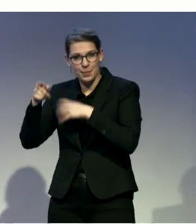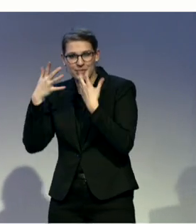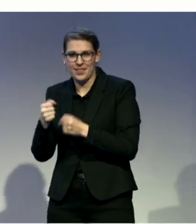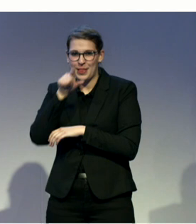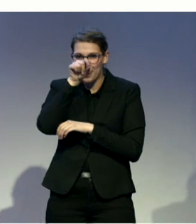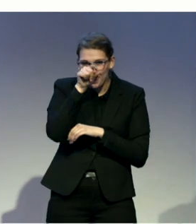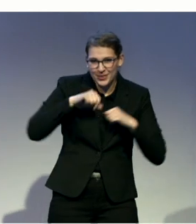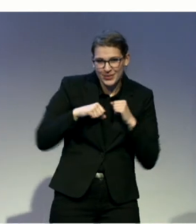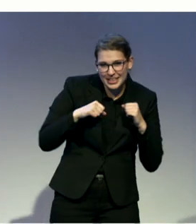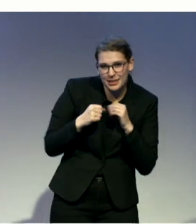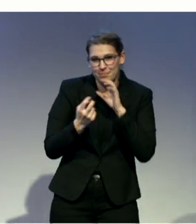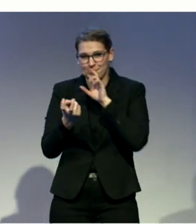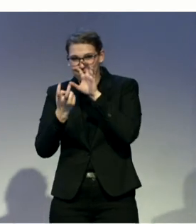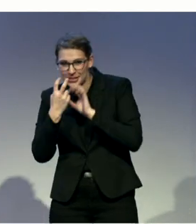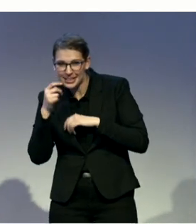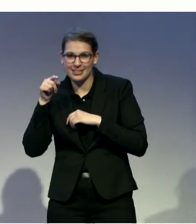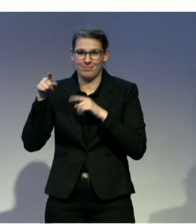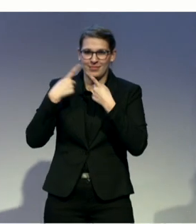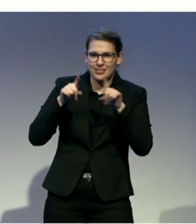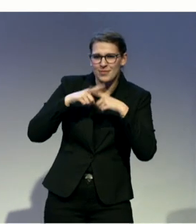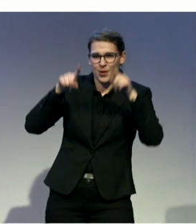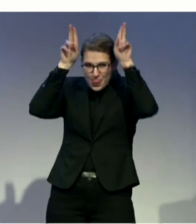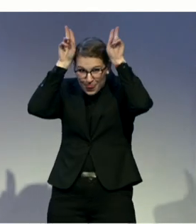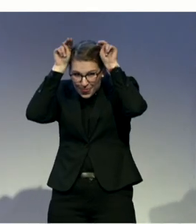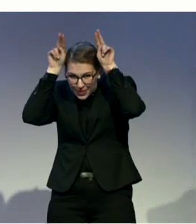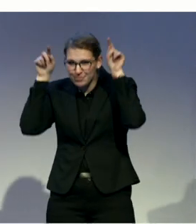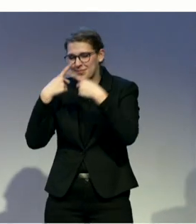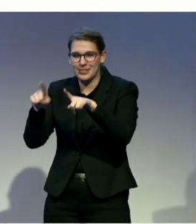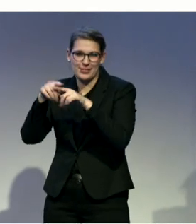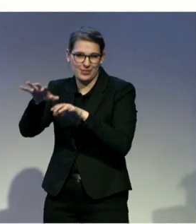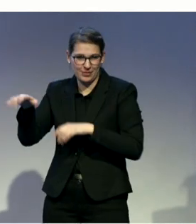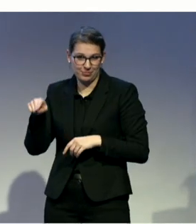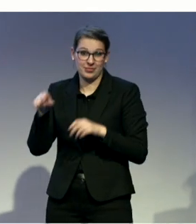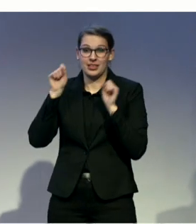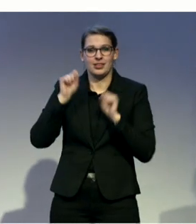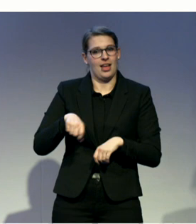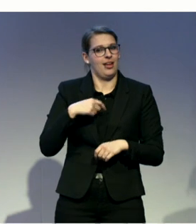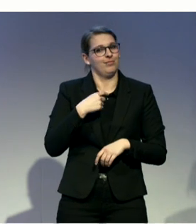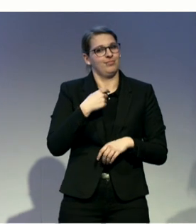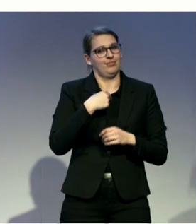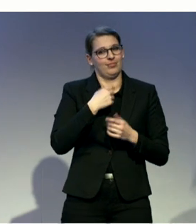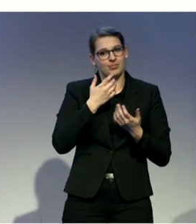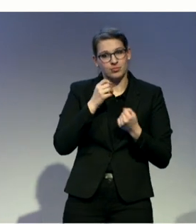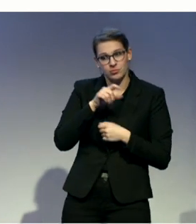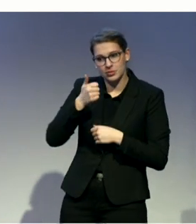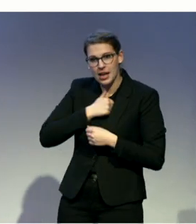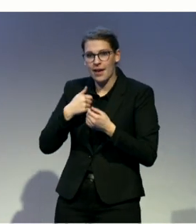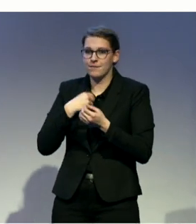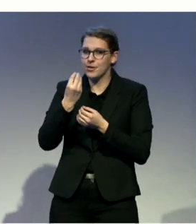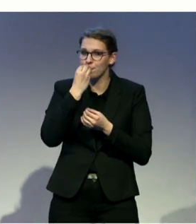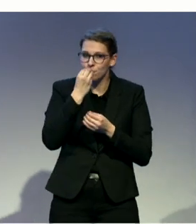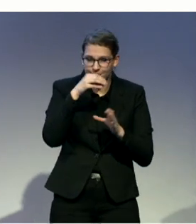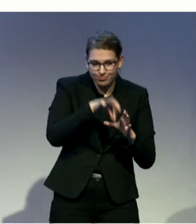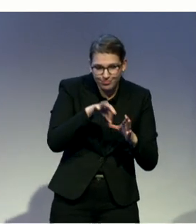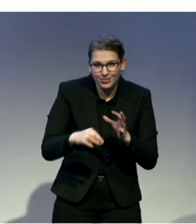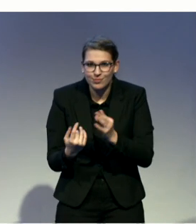have rabbits, and this is a good opportunity to procure our food from our garden. It is a possibility for people who are